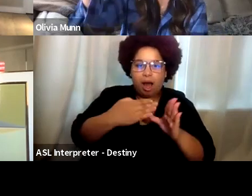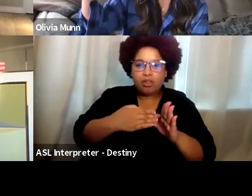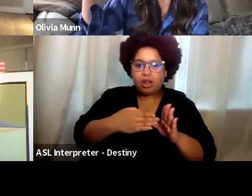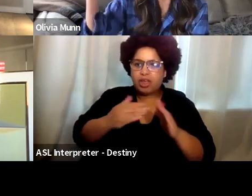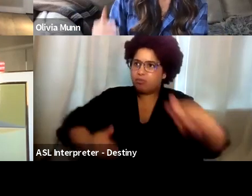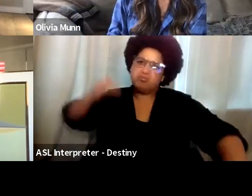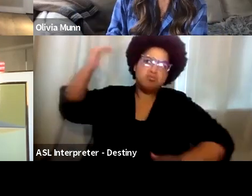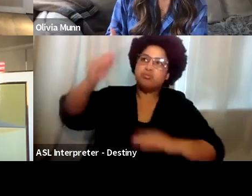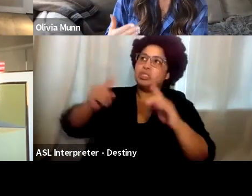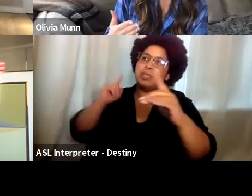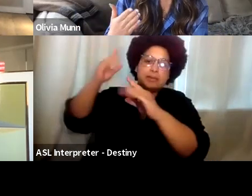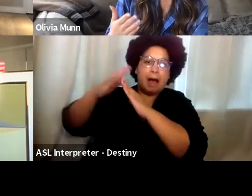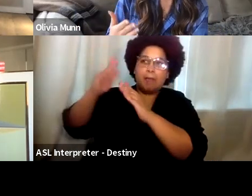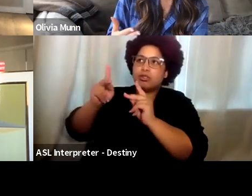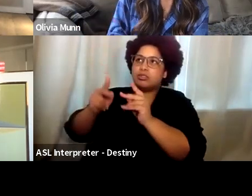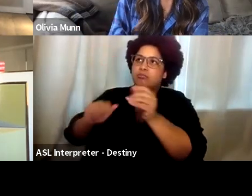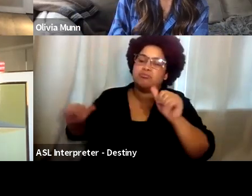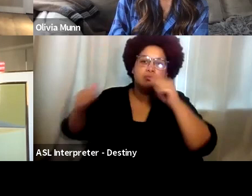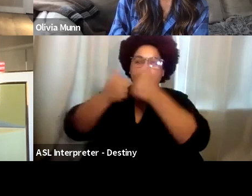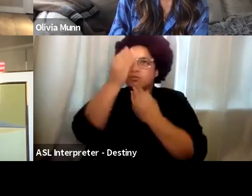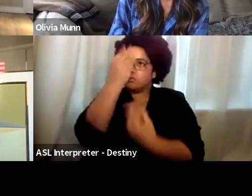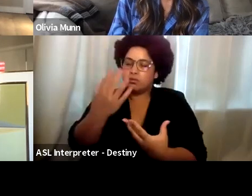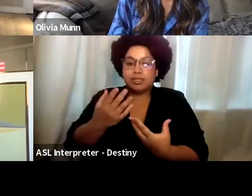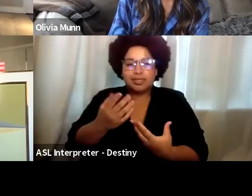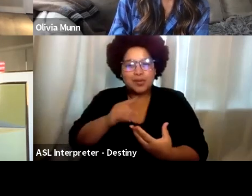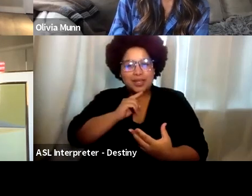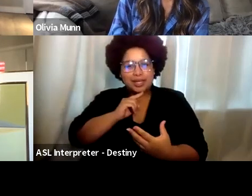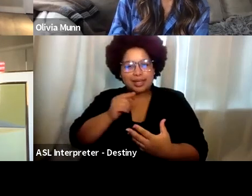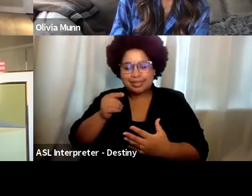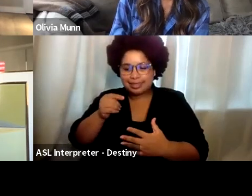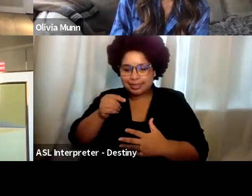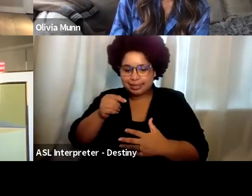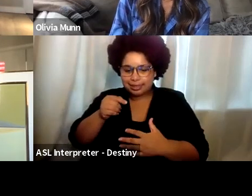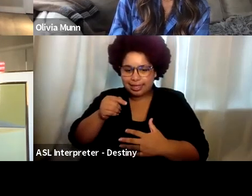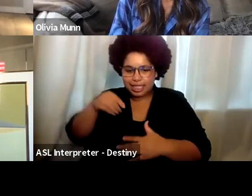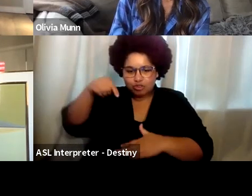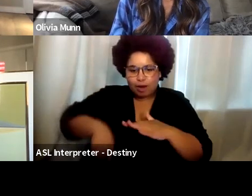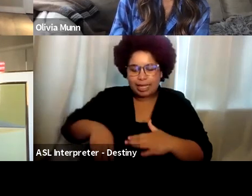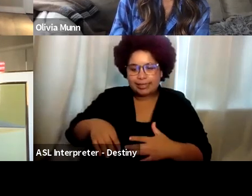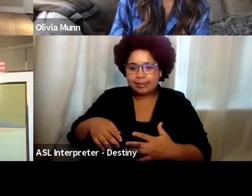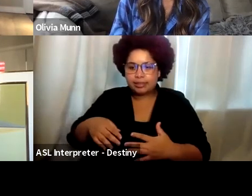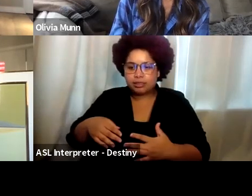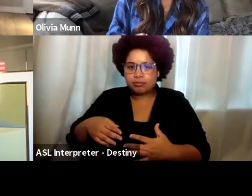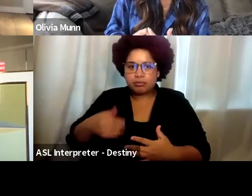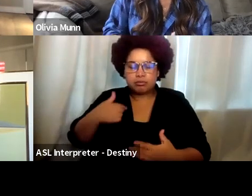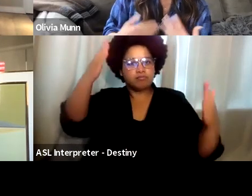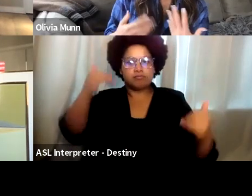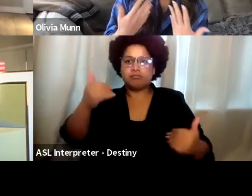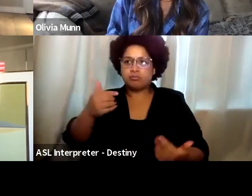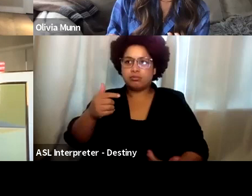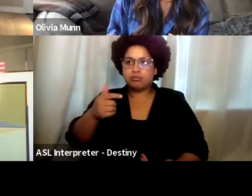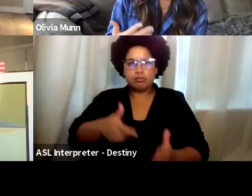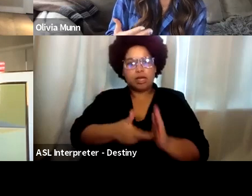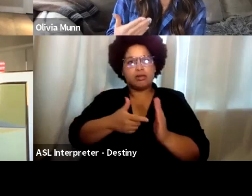to the top. Mm-hmm. And I think that's like this ingrained entitlement that they feel that, like, that